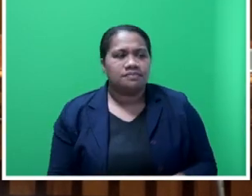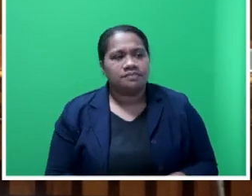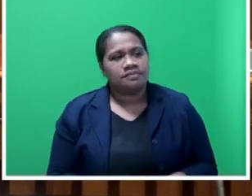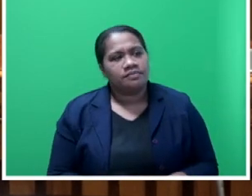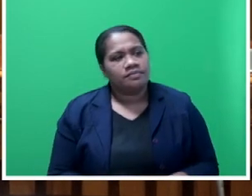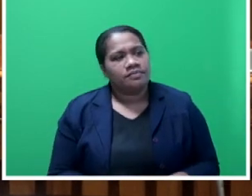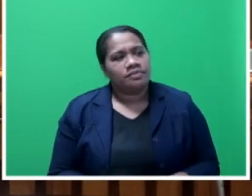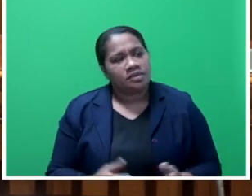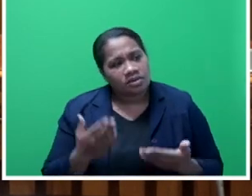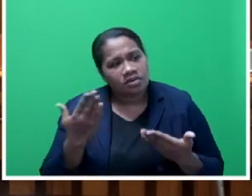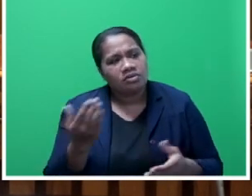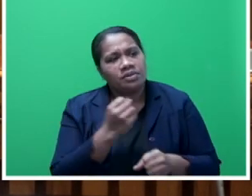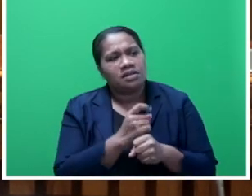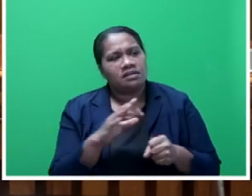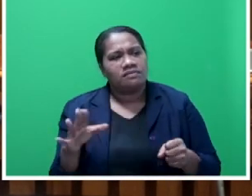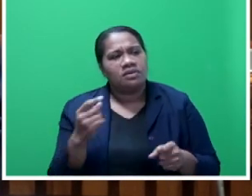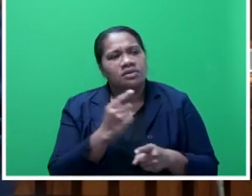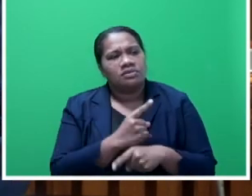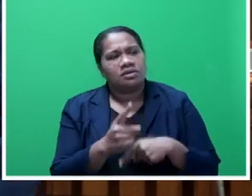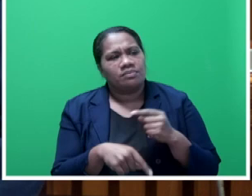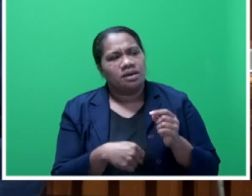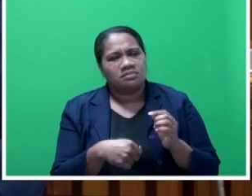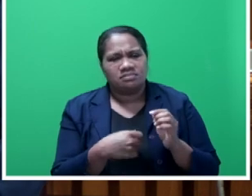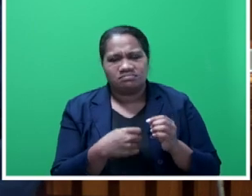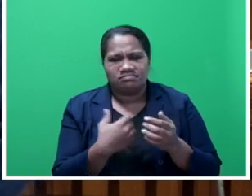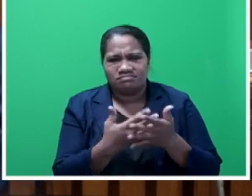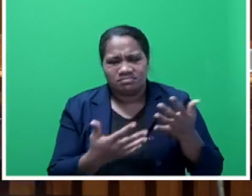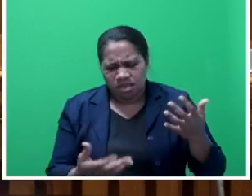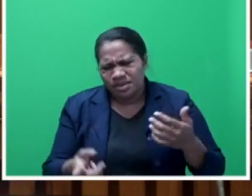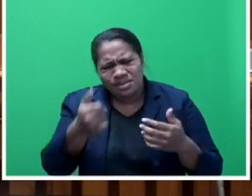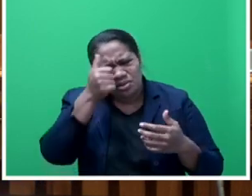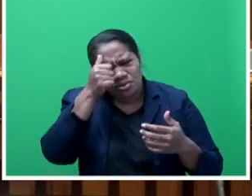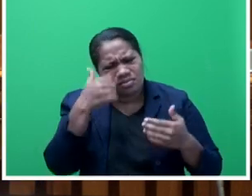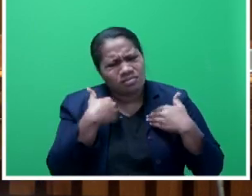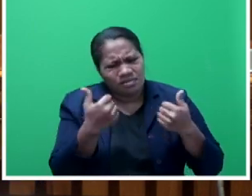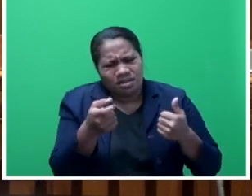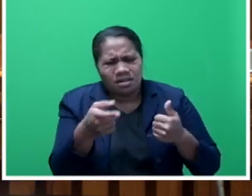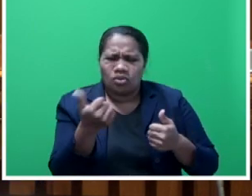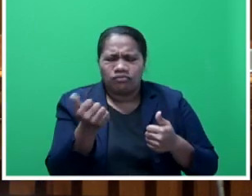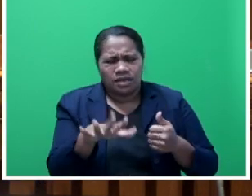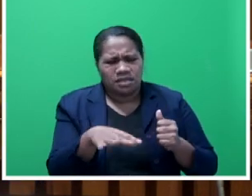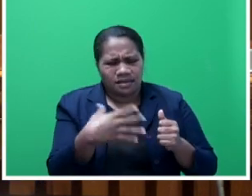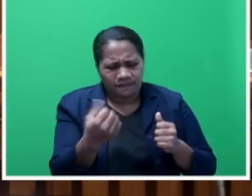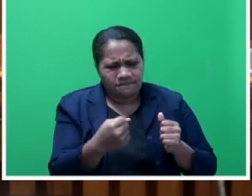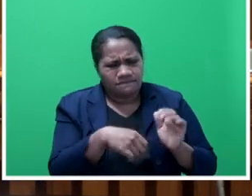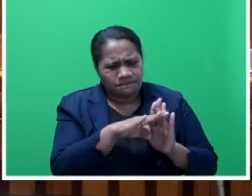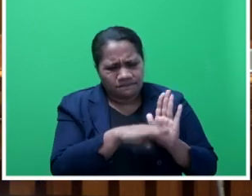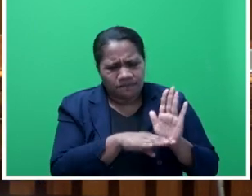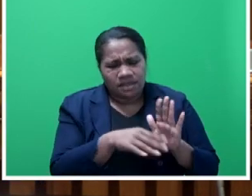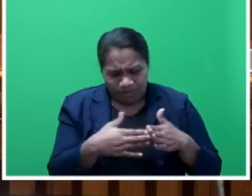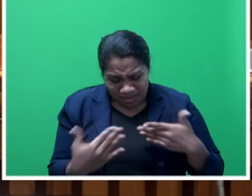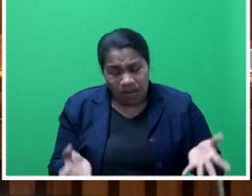knows very well. Those orders were placed long time ago. We're only getting receiving them now. He knows